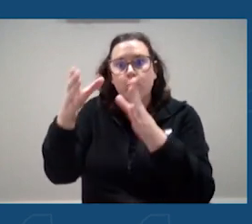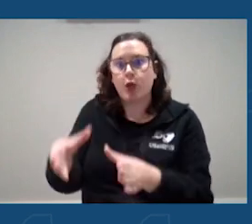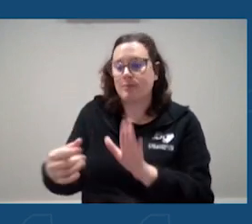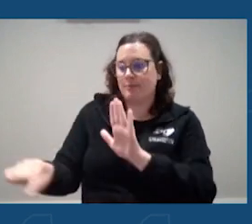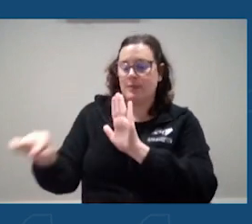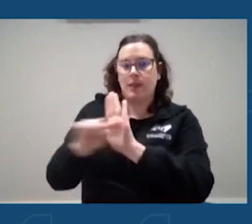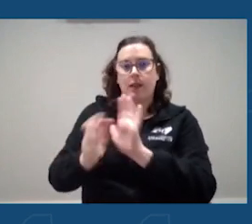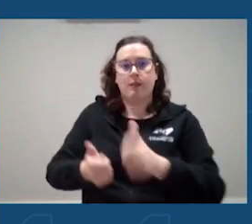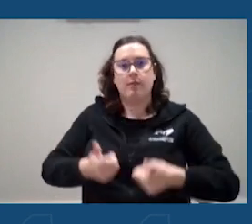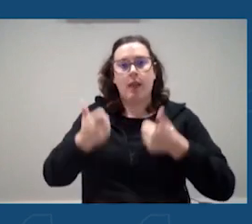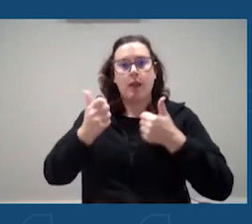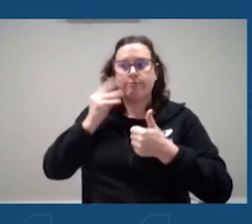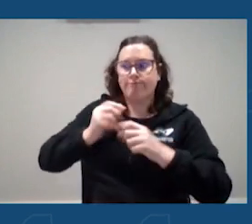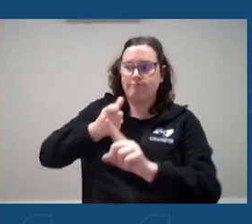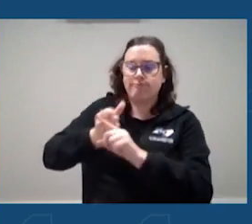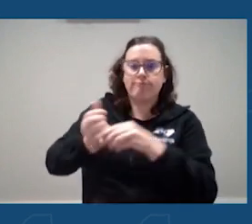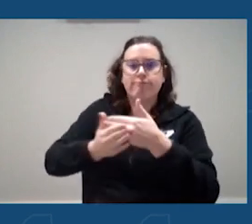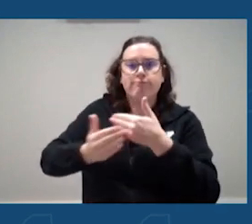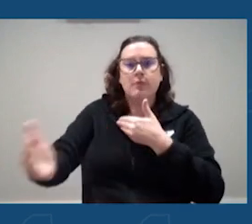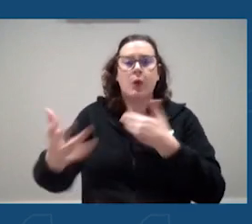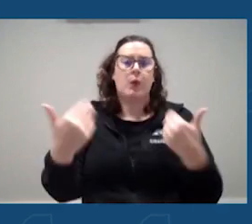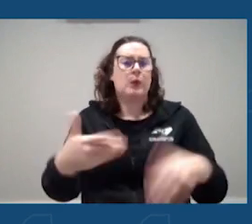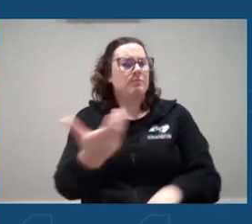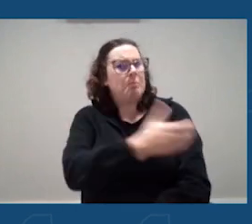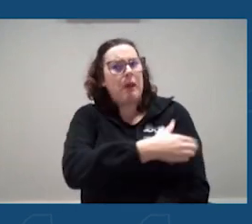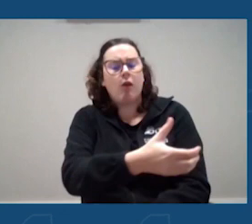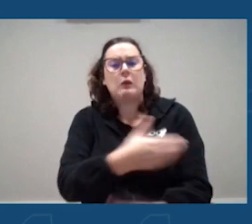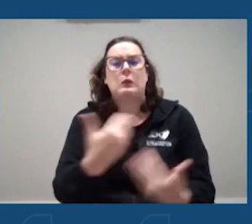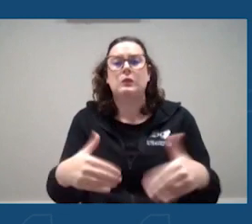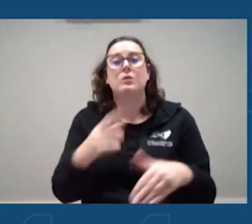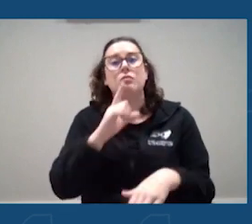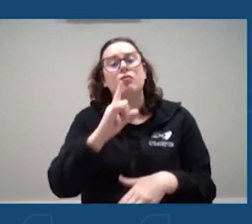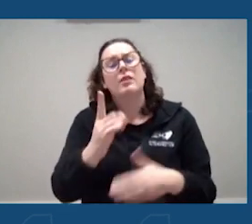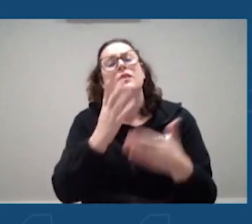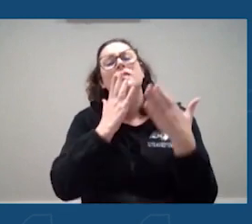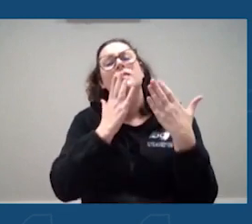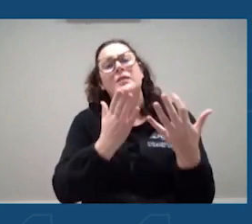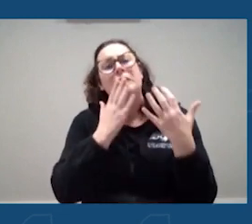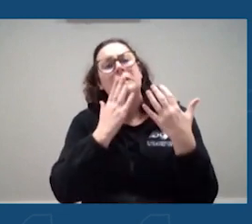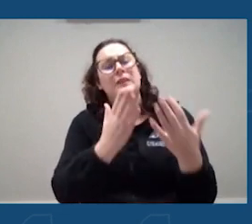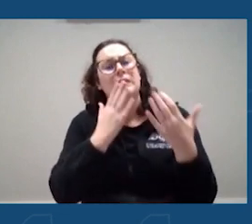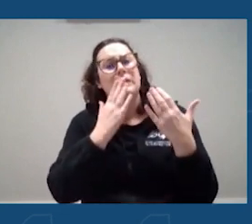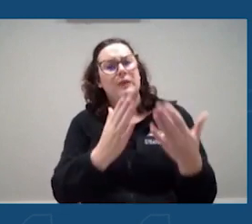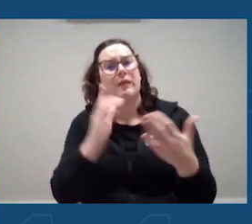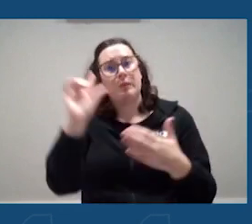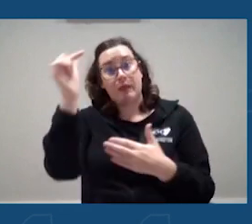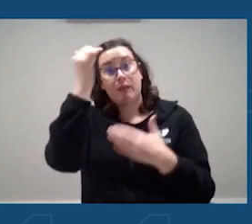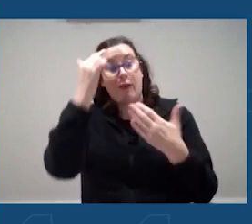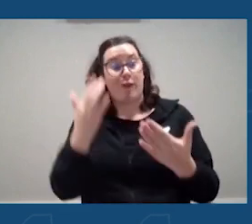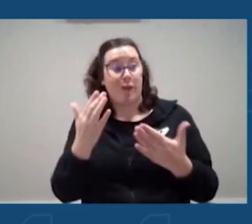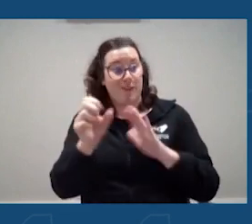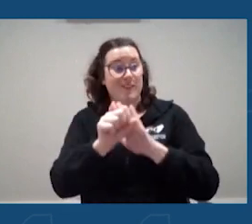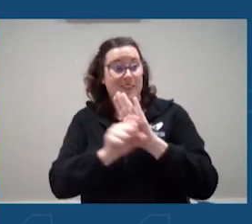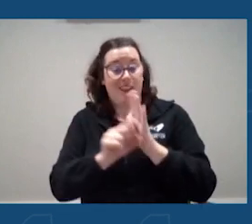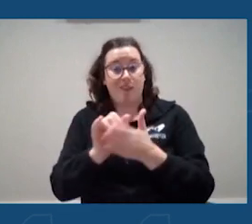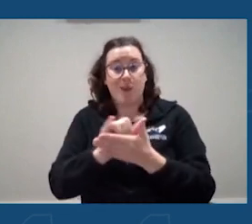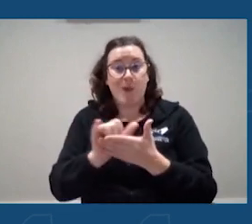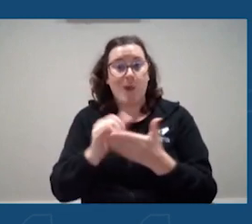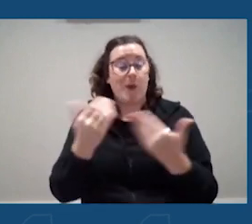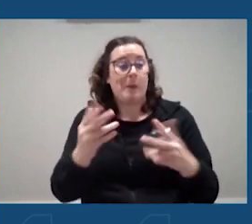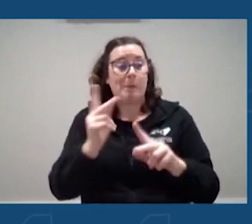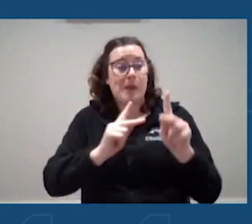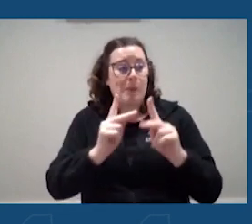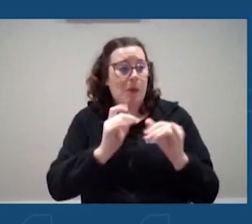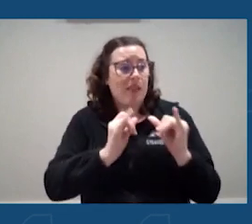theirs is powerful. And I am so grateful as the governor of the state that we have people like you, New Yorkers,